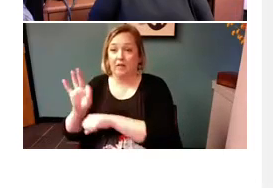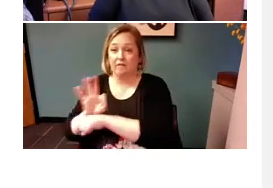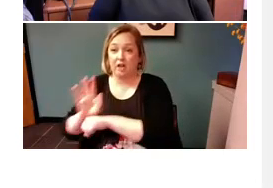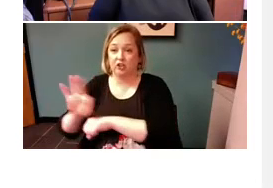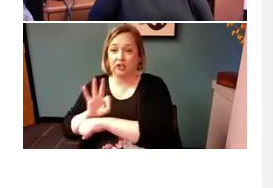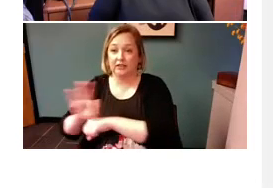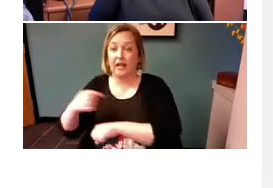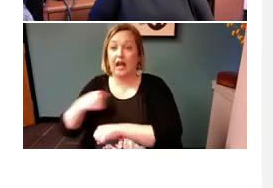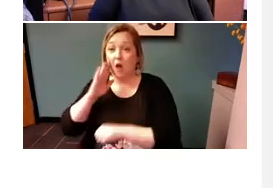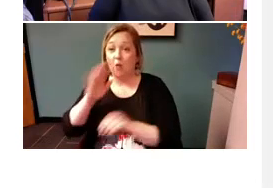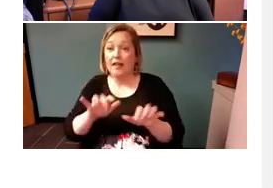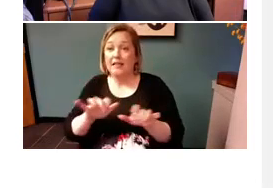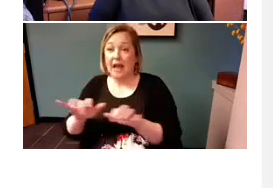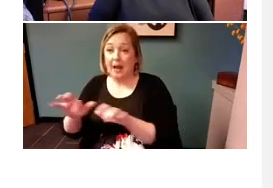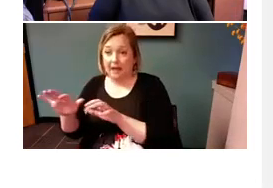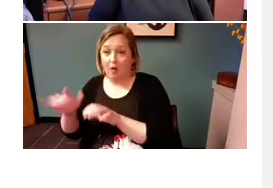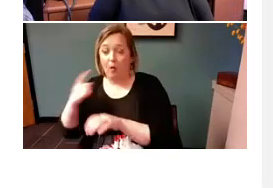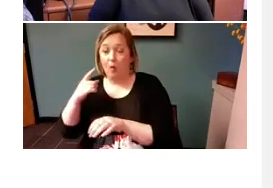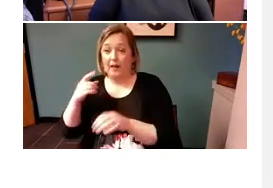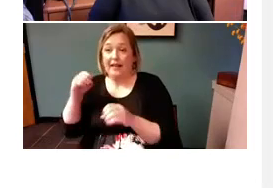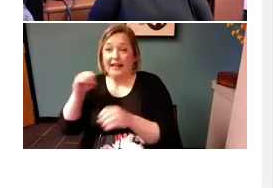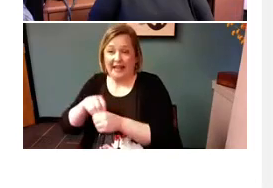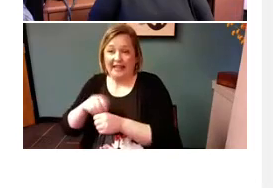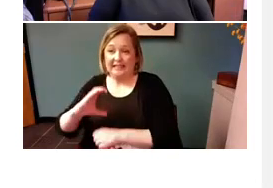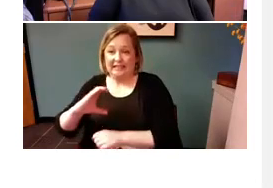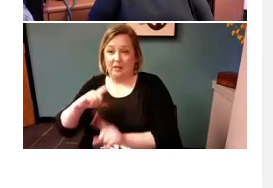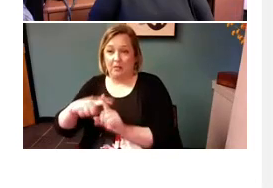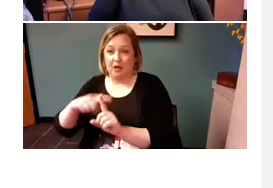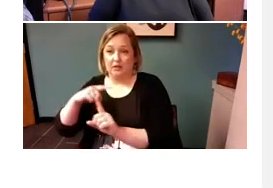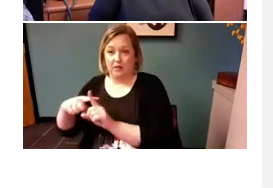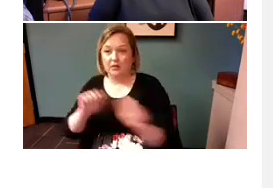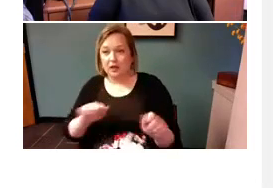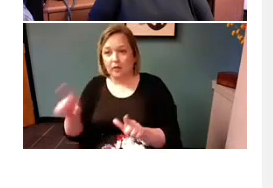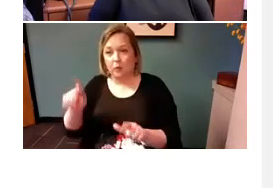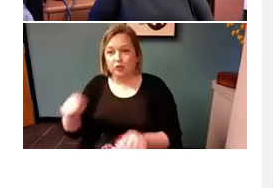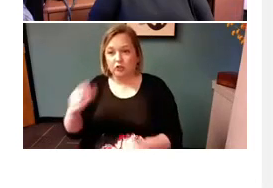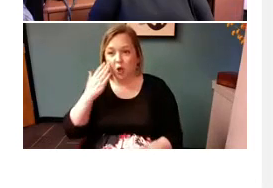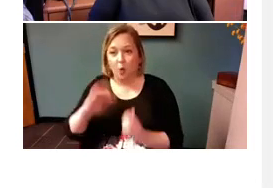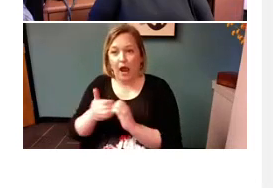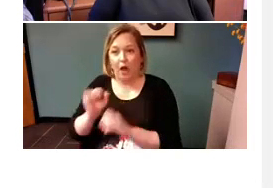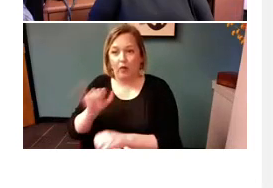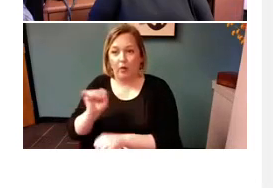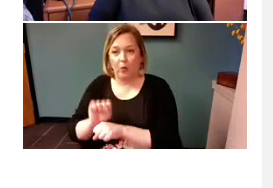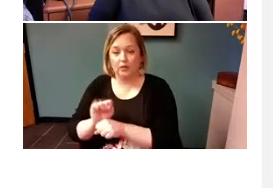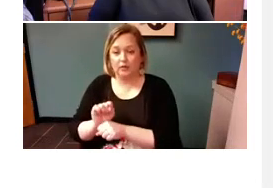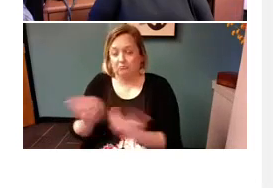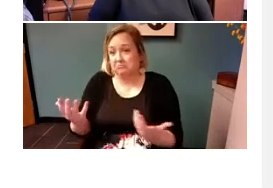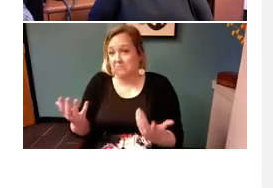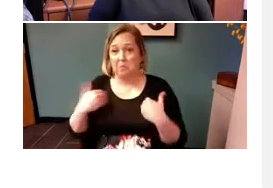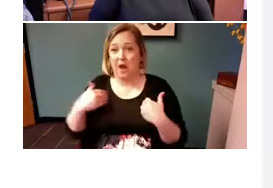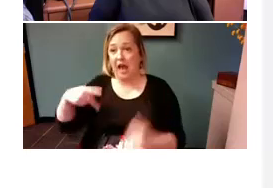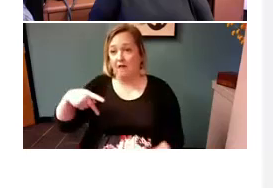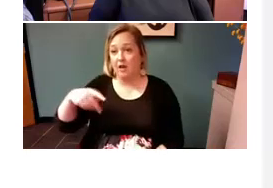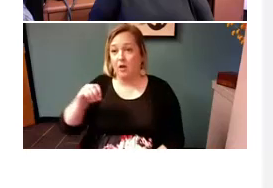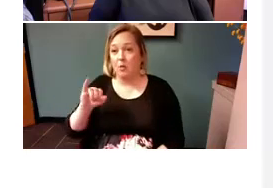Everyone should know what how C++ works. So let's say we have a pointer called P1,